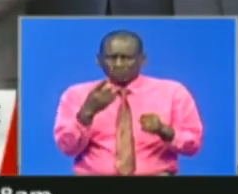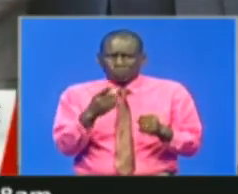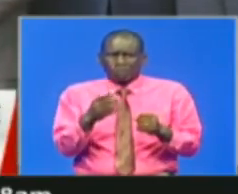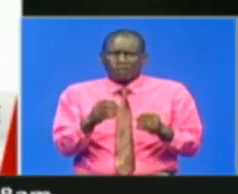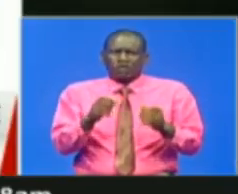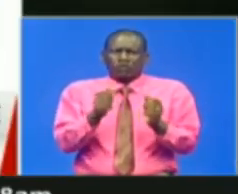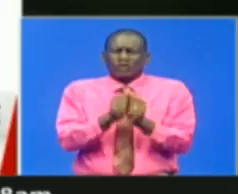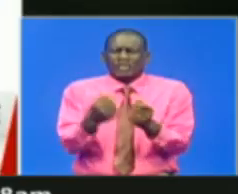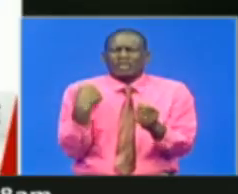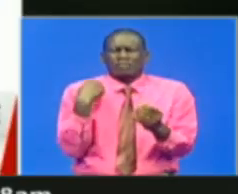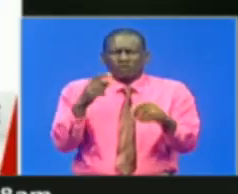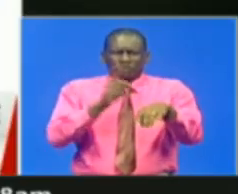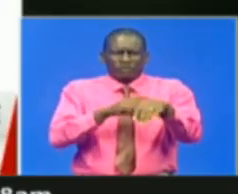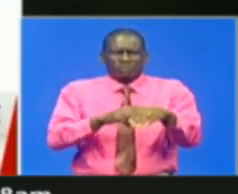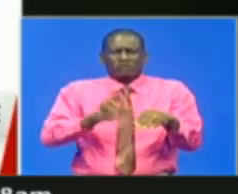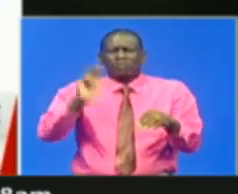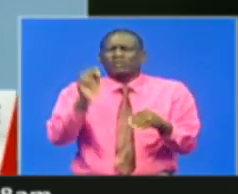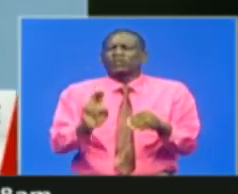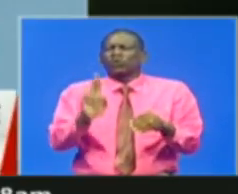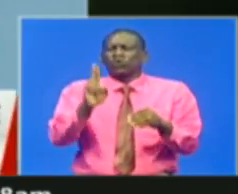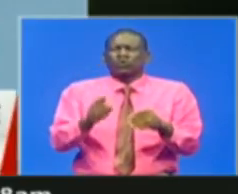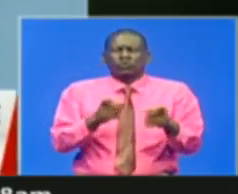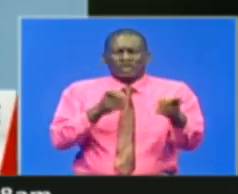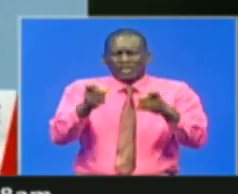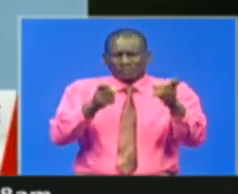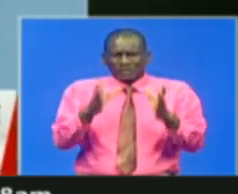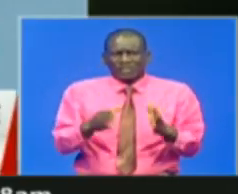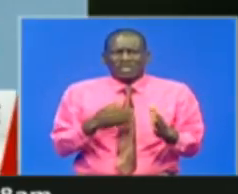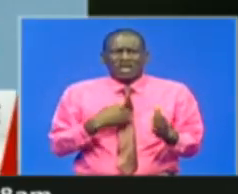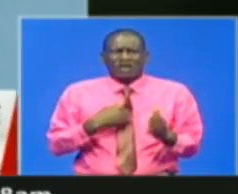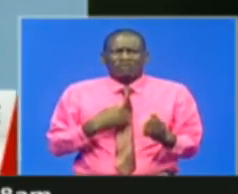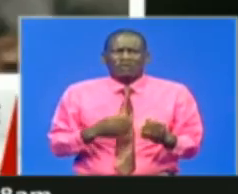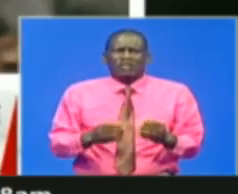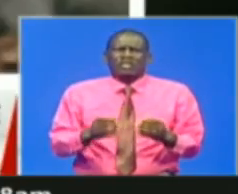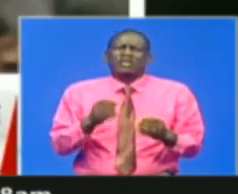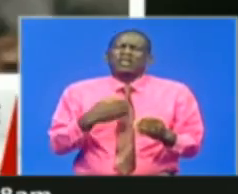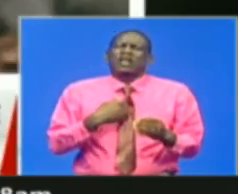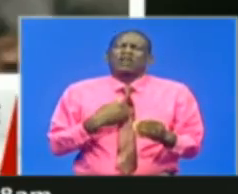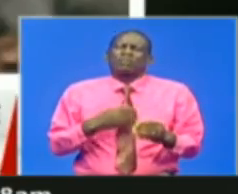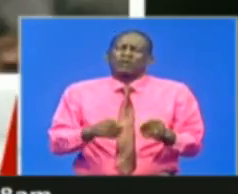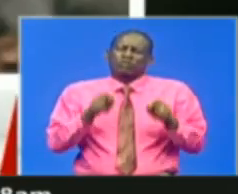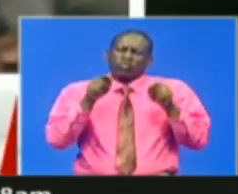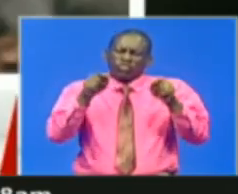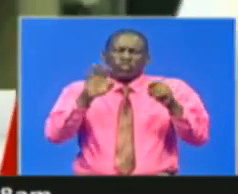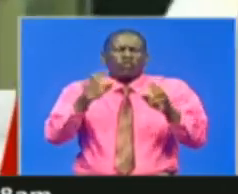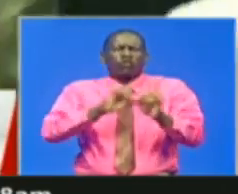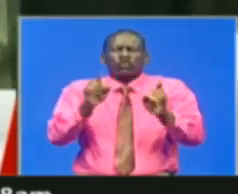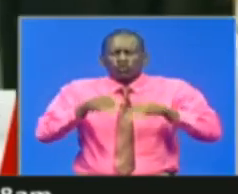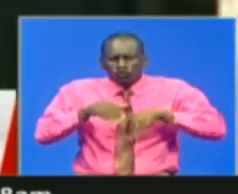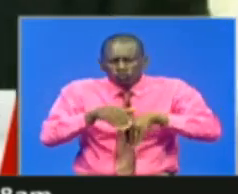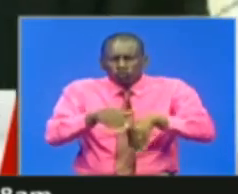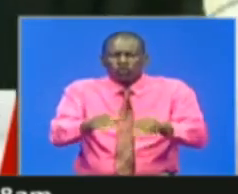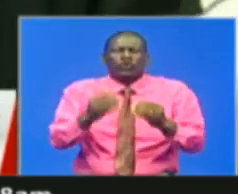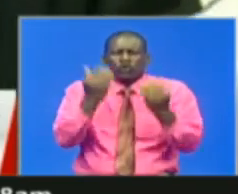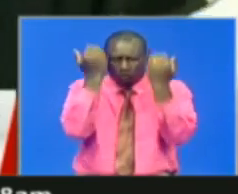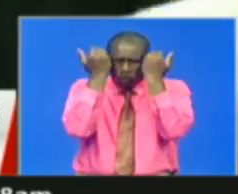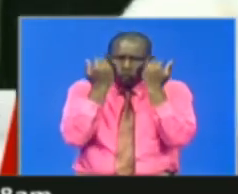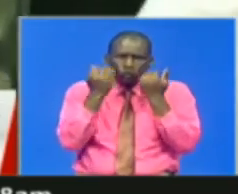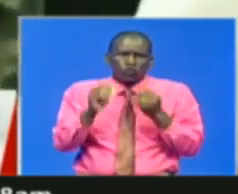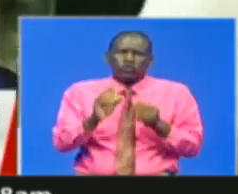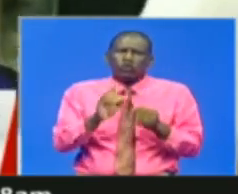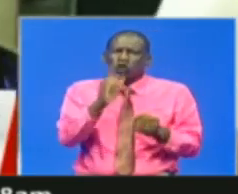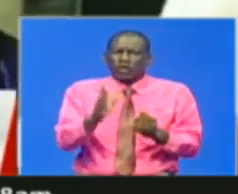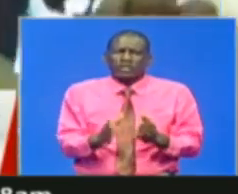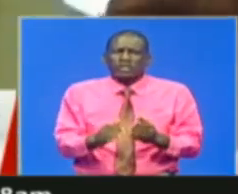number of times President Uhuru Kenyatta's administration has been censured for failing to abide by court orders.